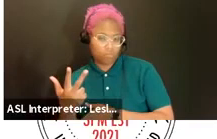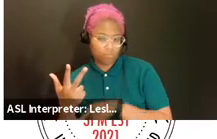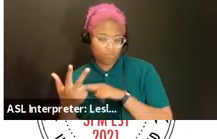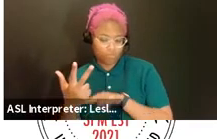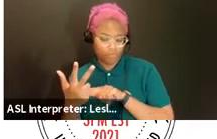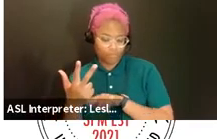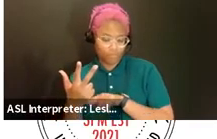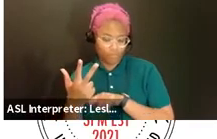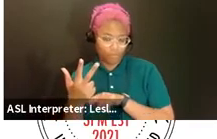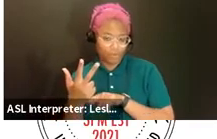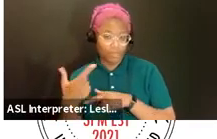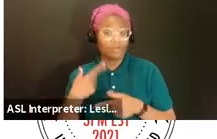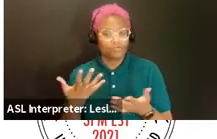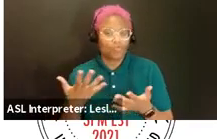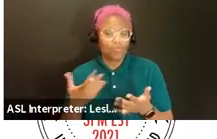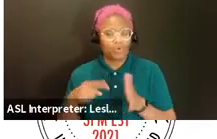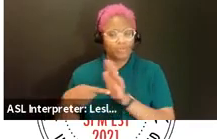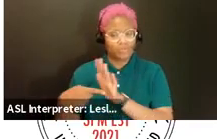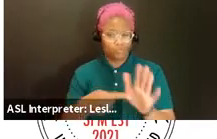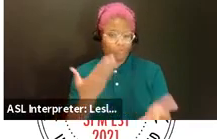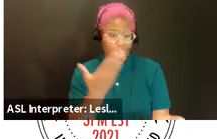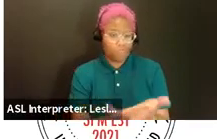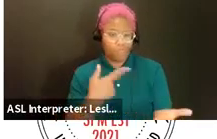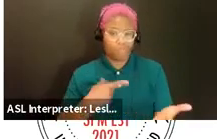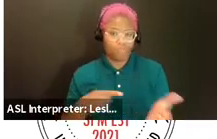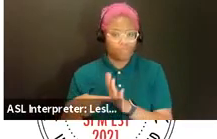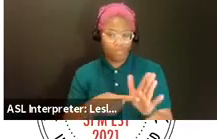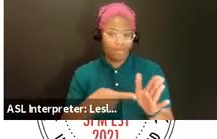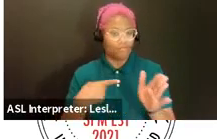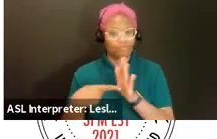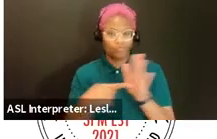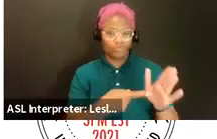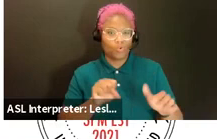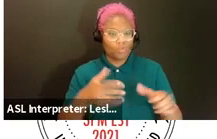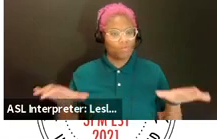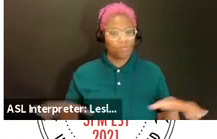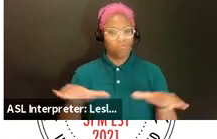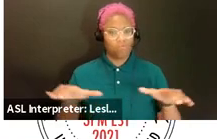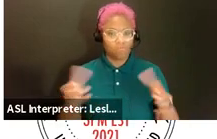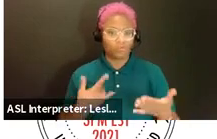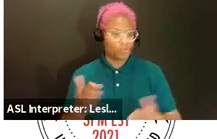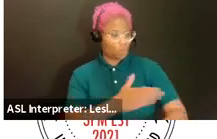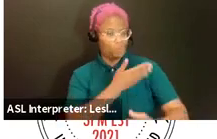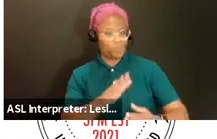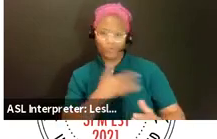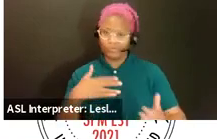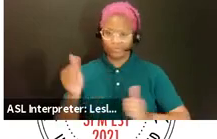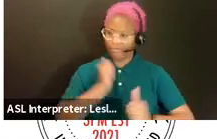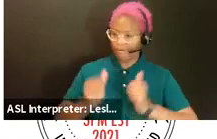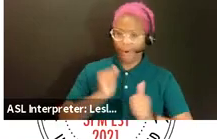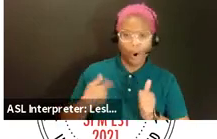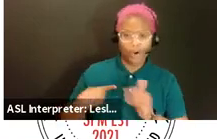and they just need to show that they perform a traditional and culturally unique art form, and that all their